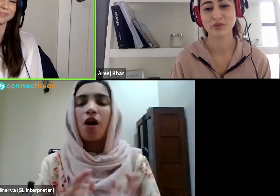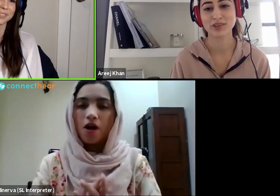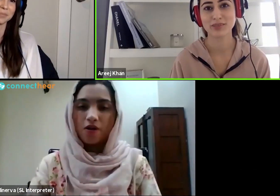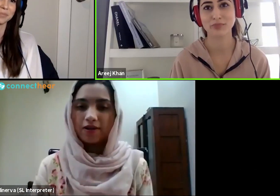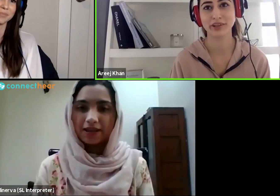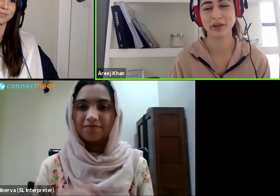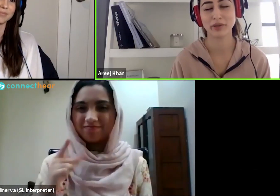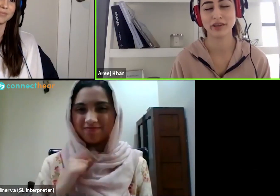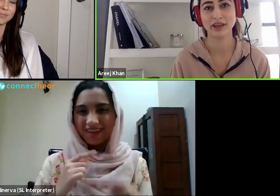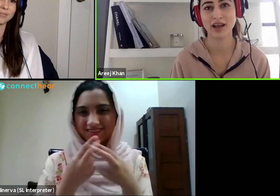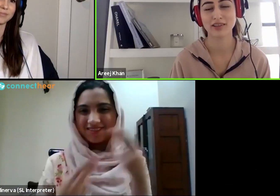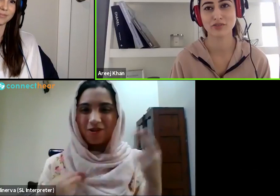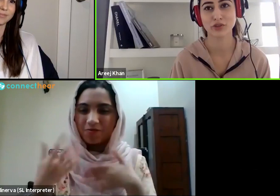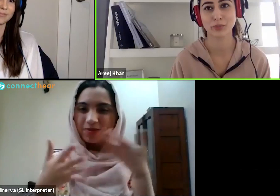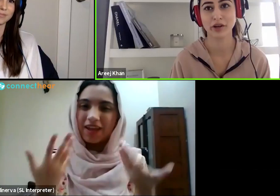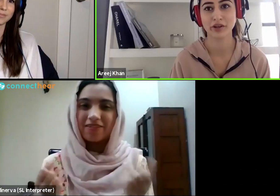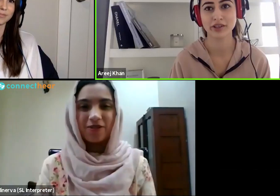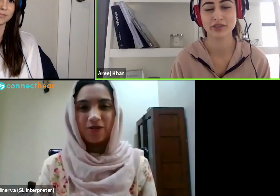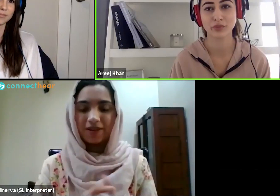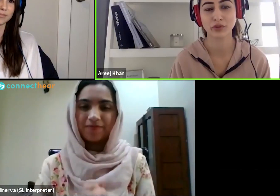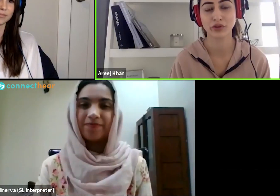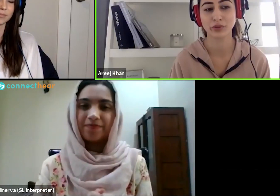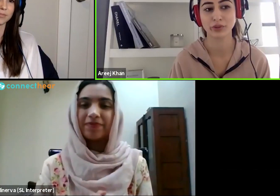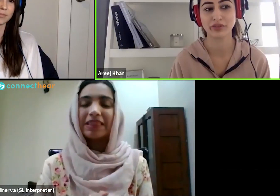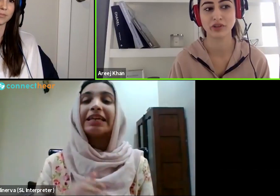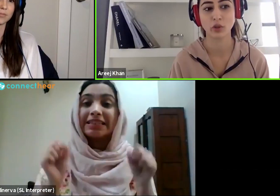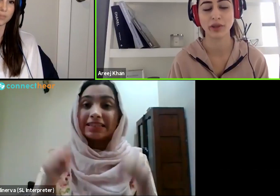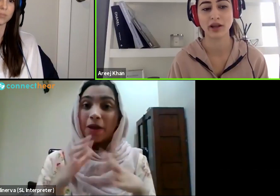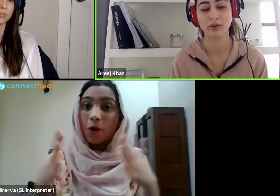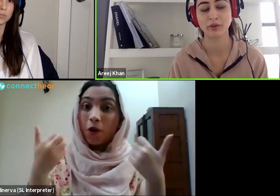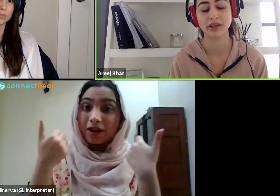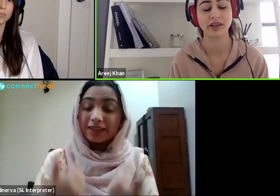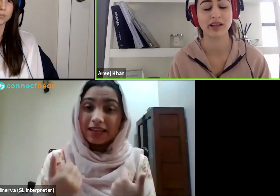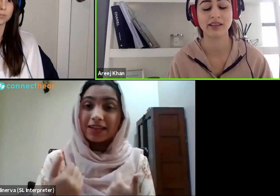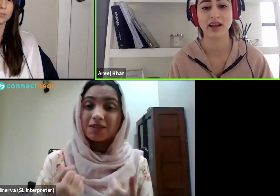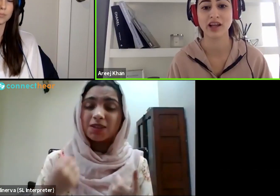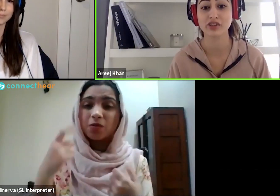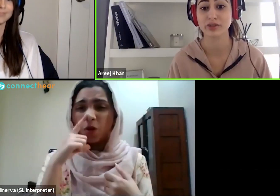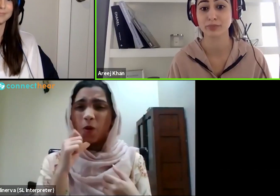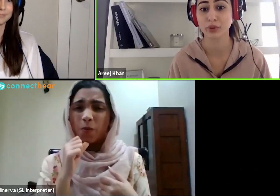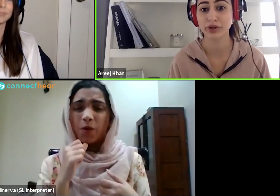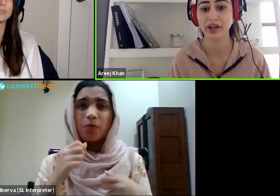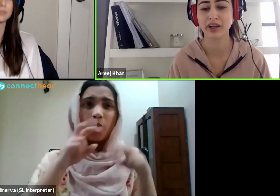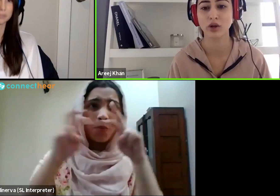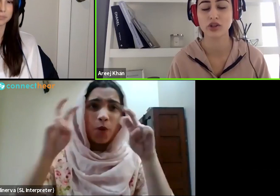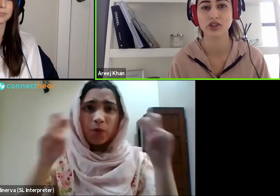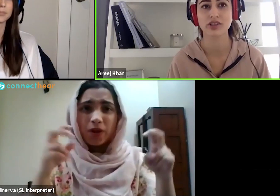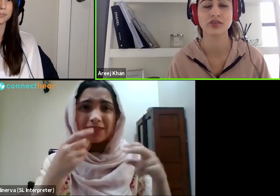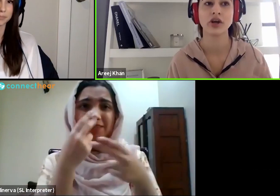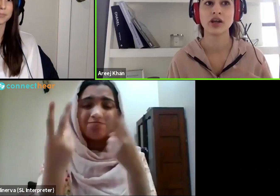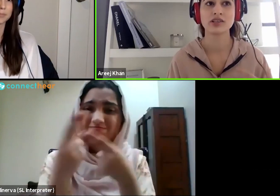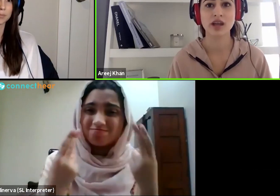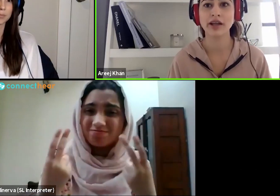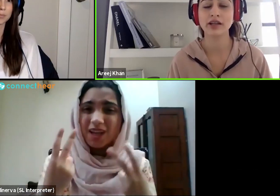Of course, that's brilliant. I mean, hats off to your parents for, even going out and getting that extra support, and not